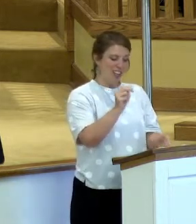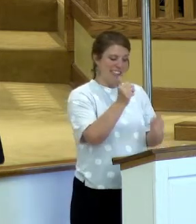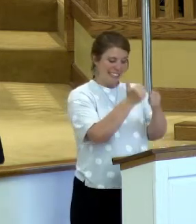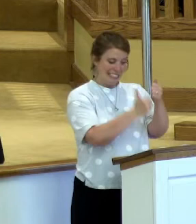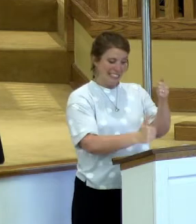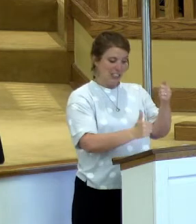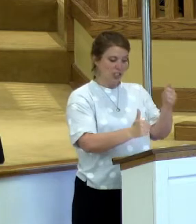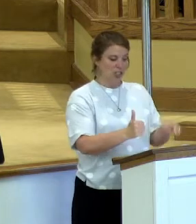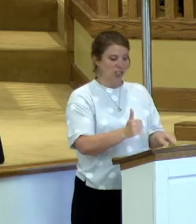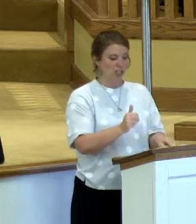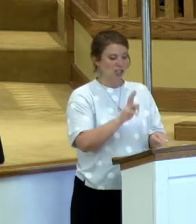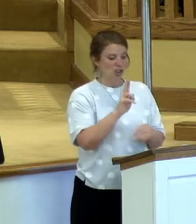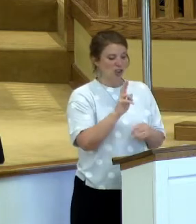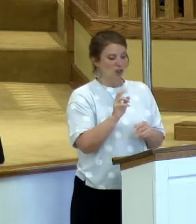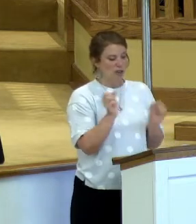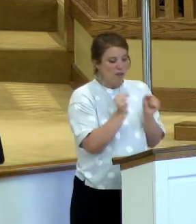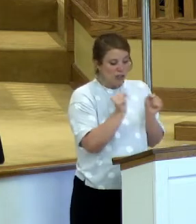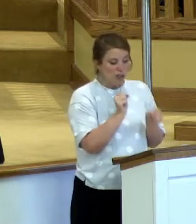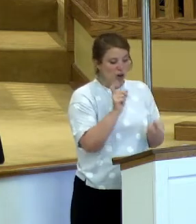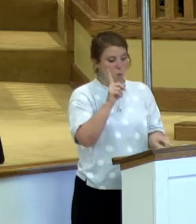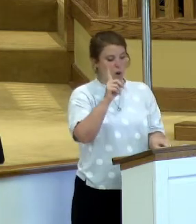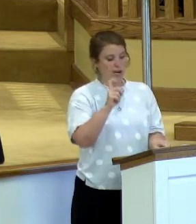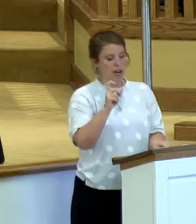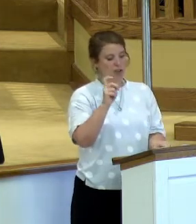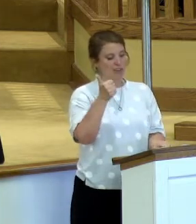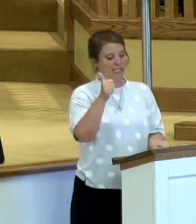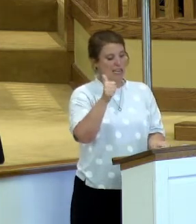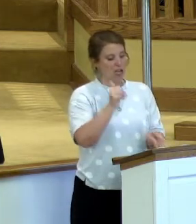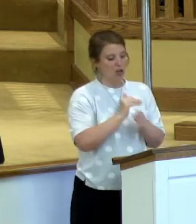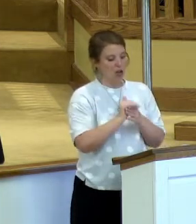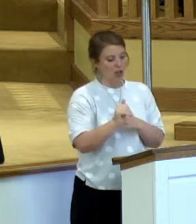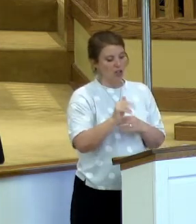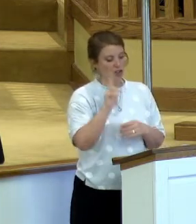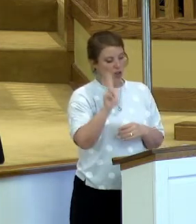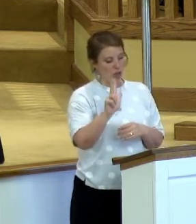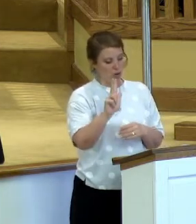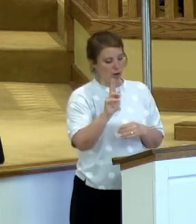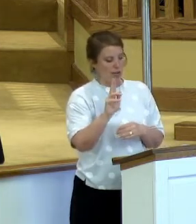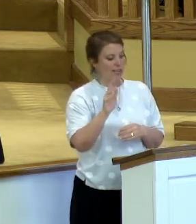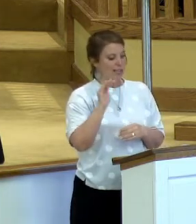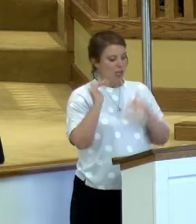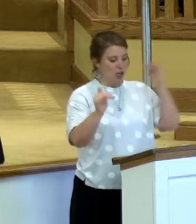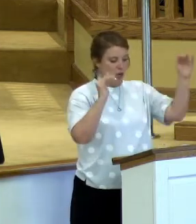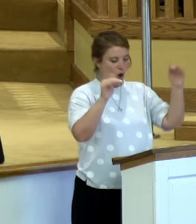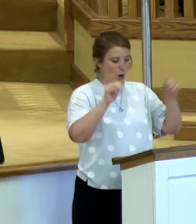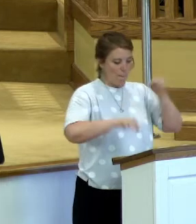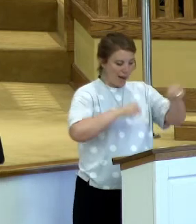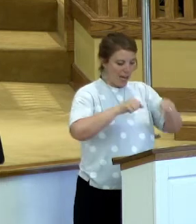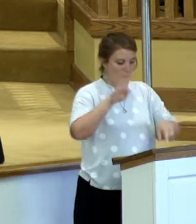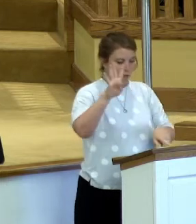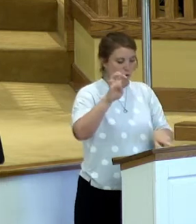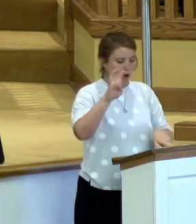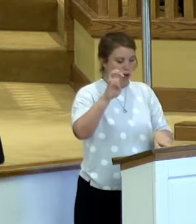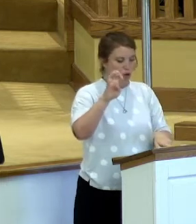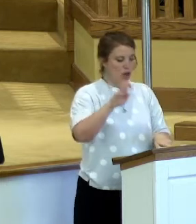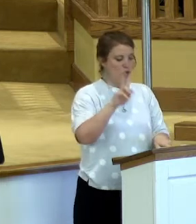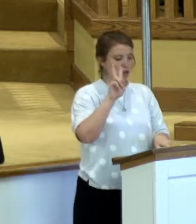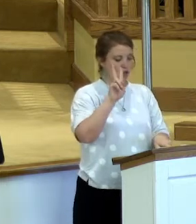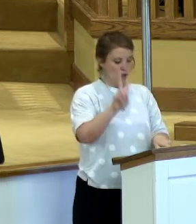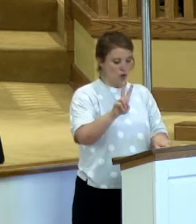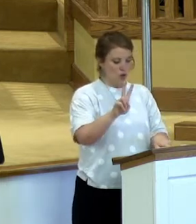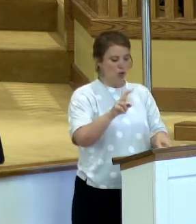$3,750, a used refrigerator equal $110, three used adult bikes equaling $400, two burner electric stoves equaling